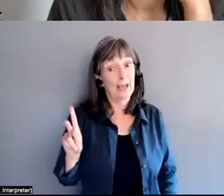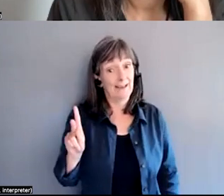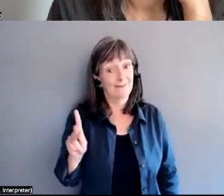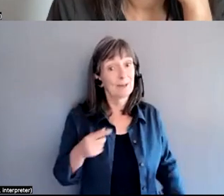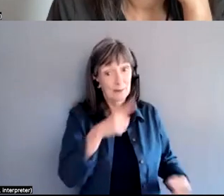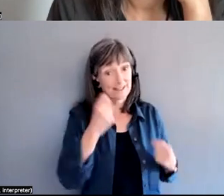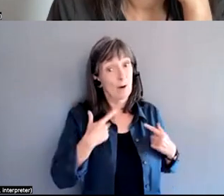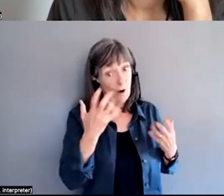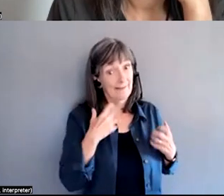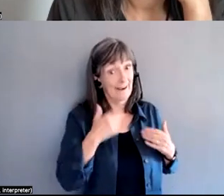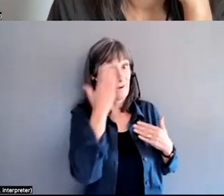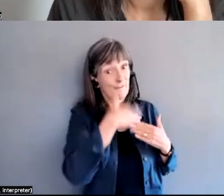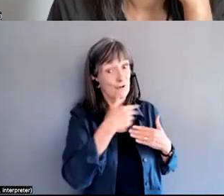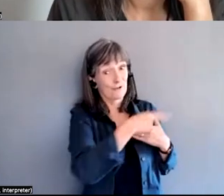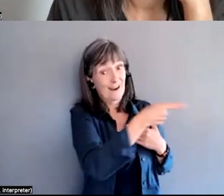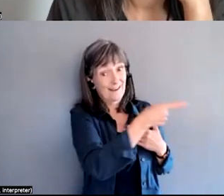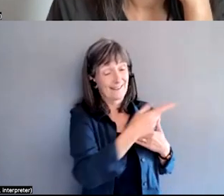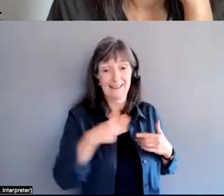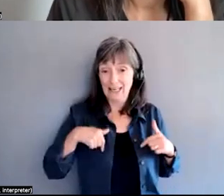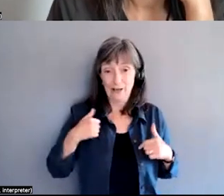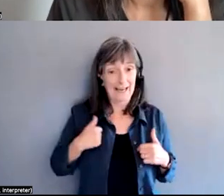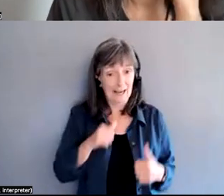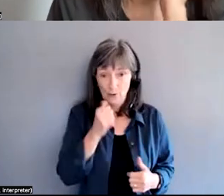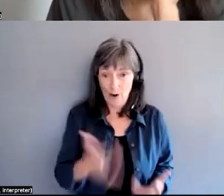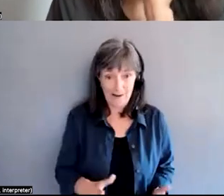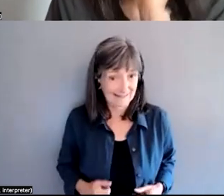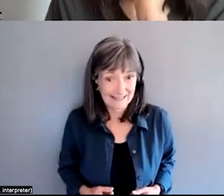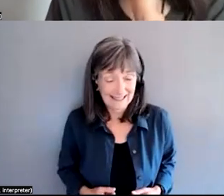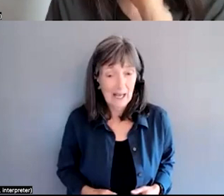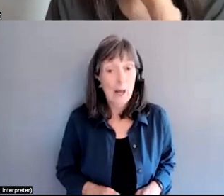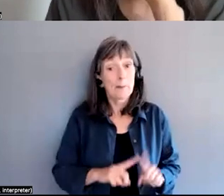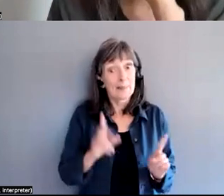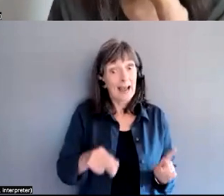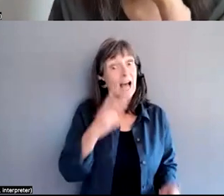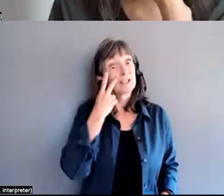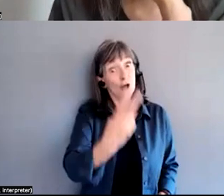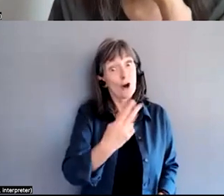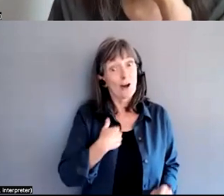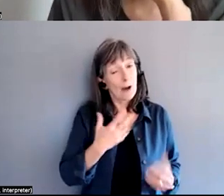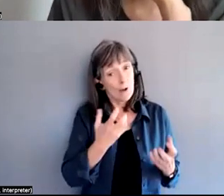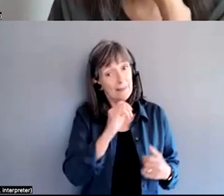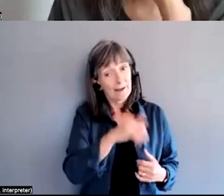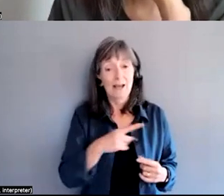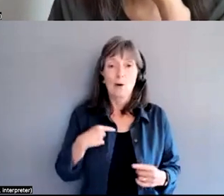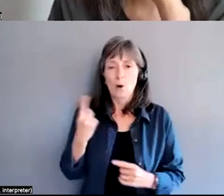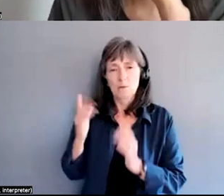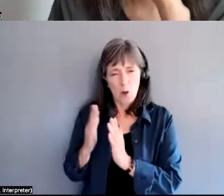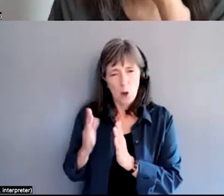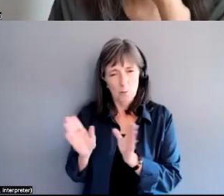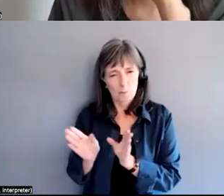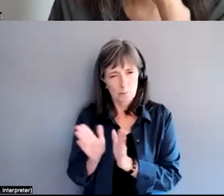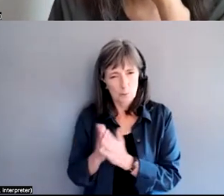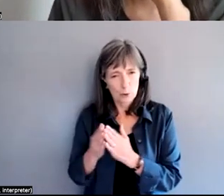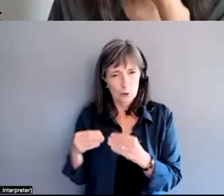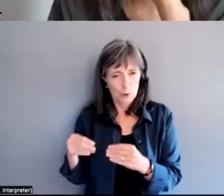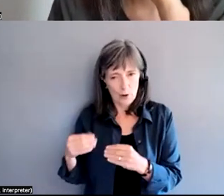But the thing is that's what I had seen. And when I actually went into one of my local indies here, which we're lucky enough to